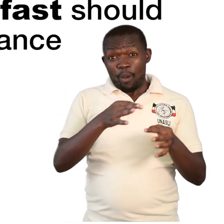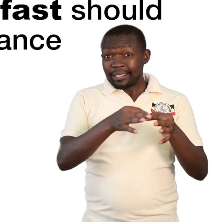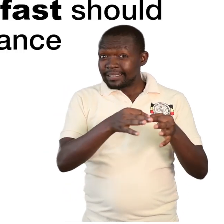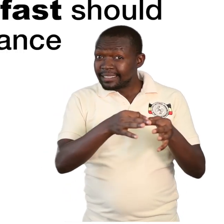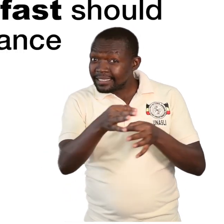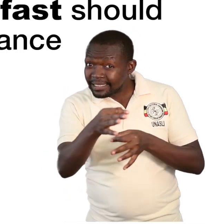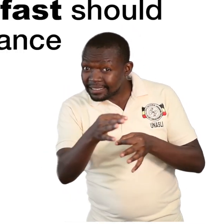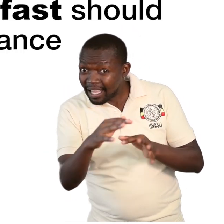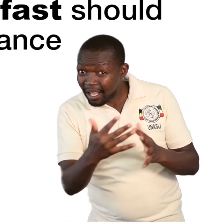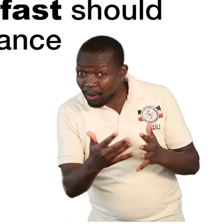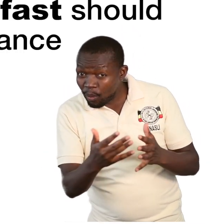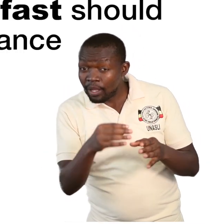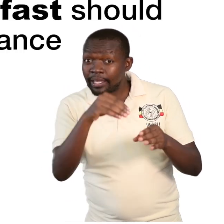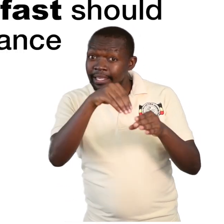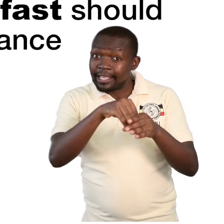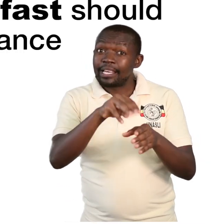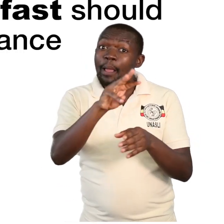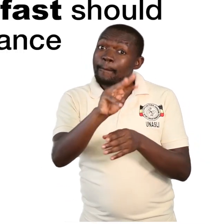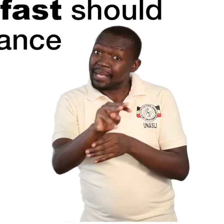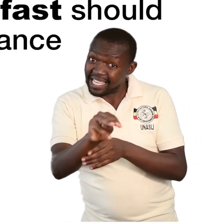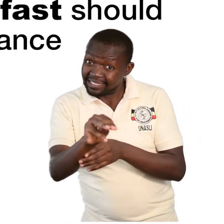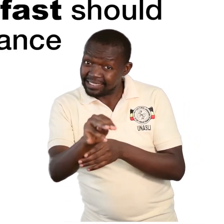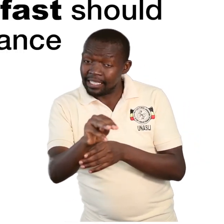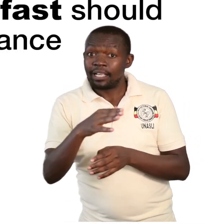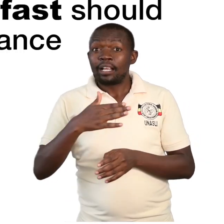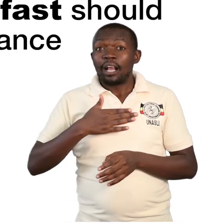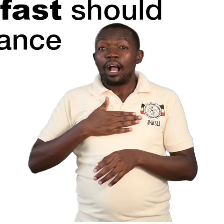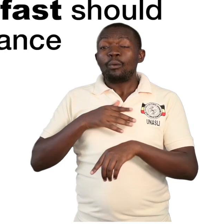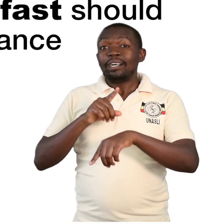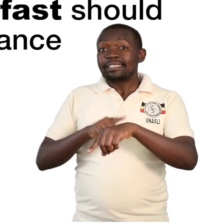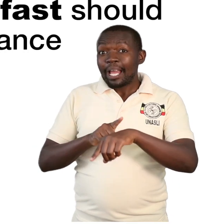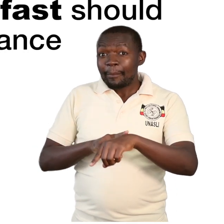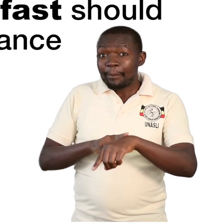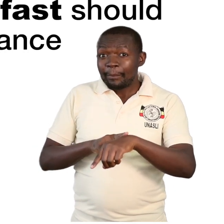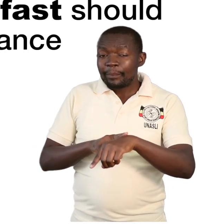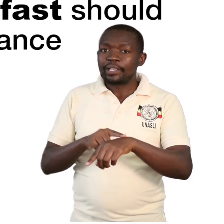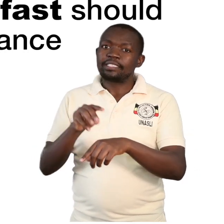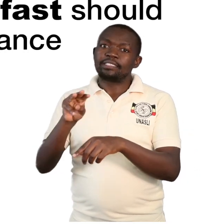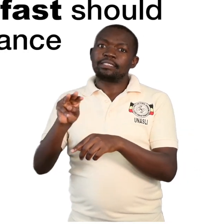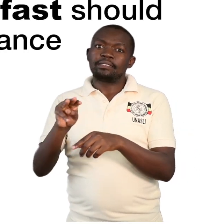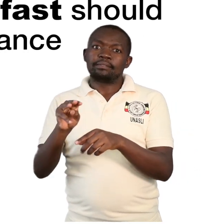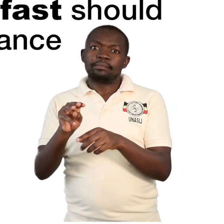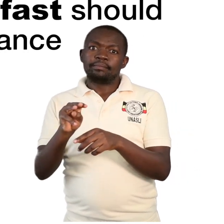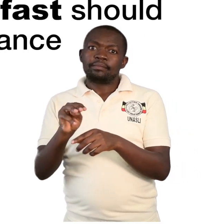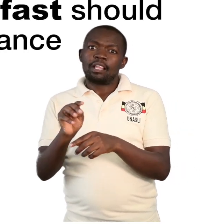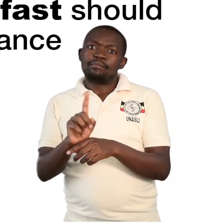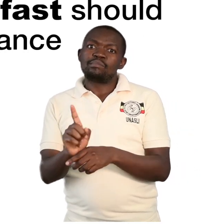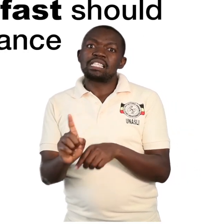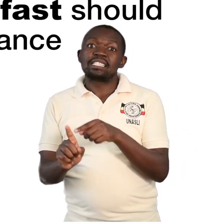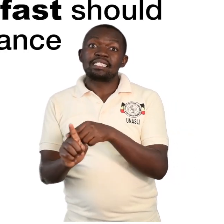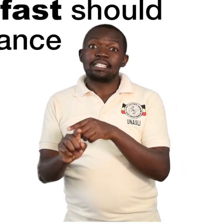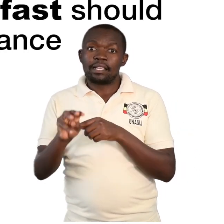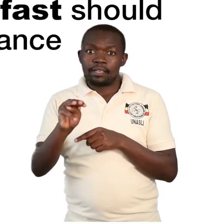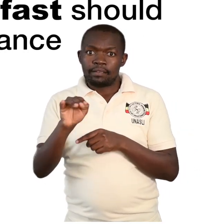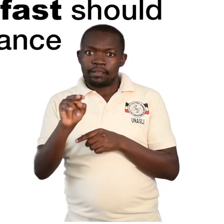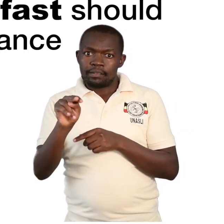in meters and our time is in minutes. Is